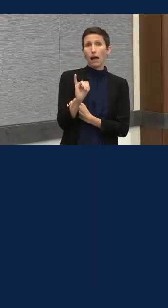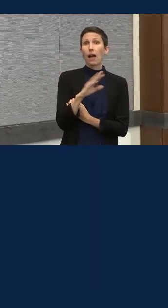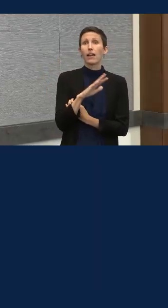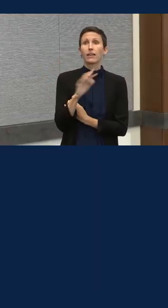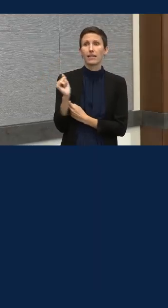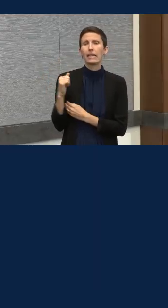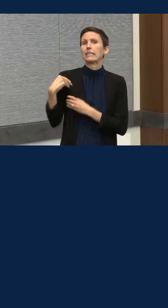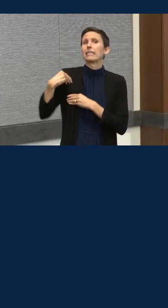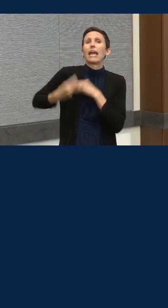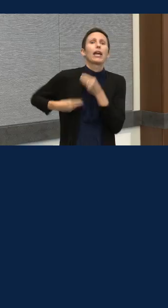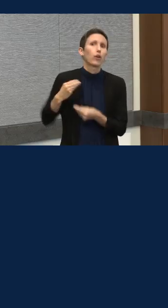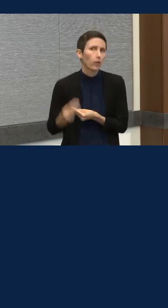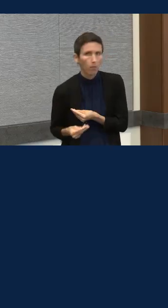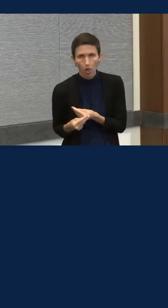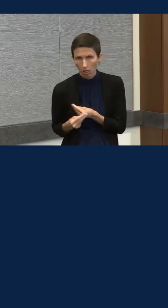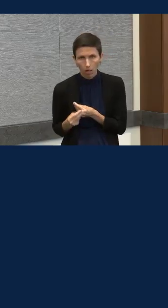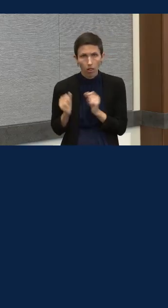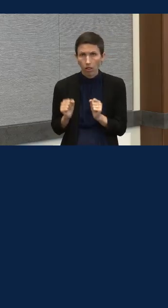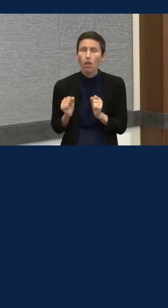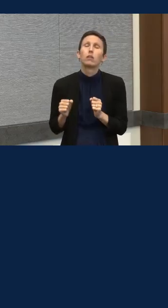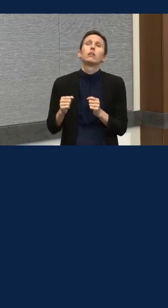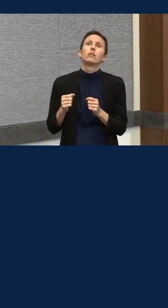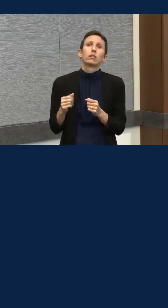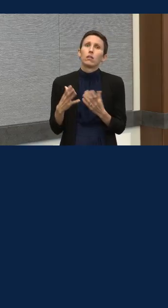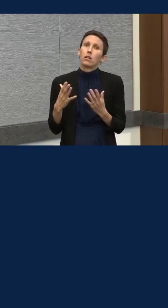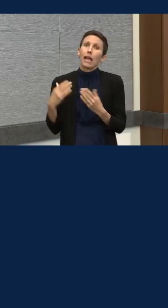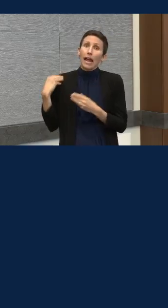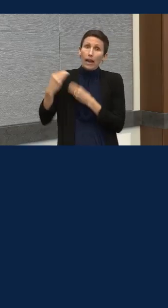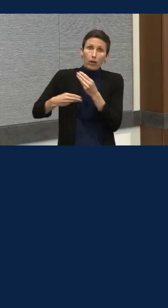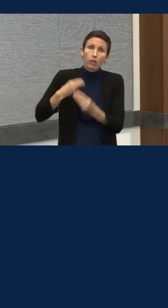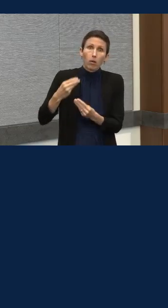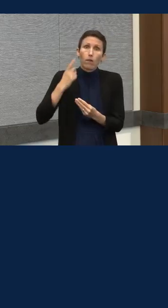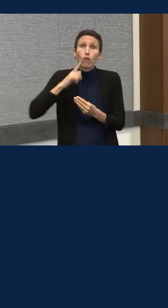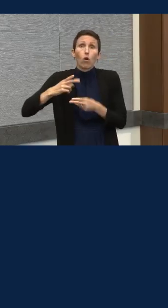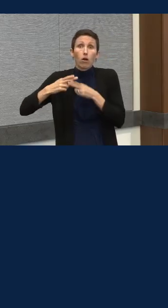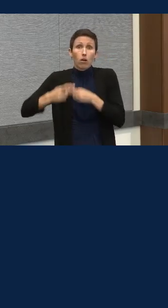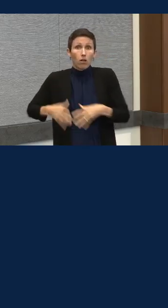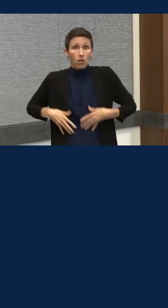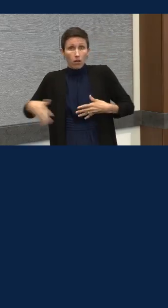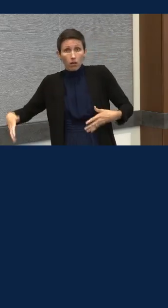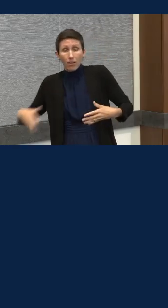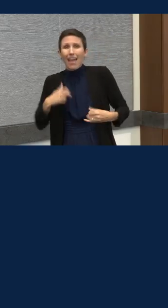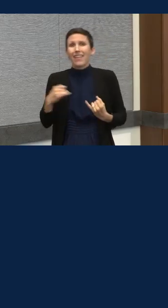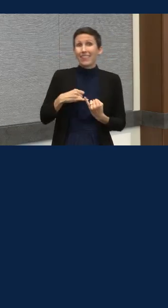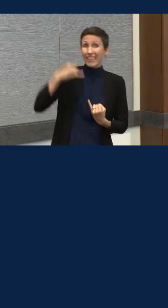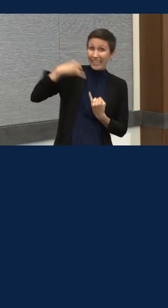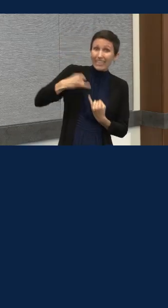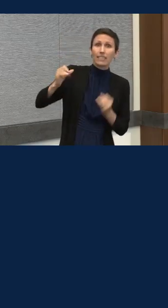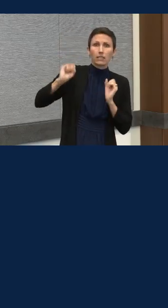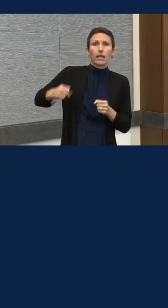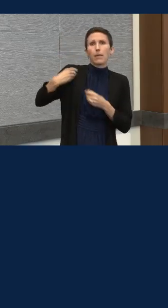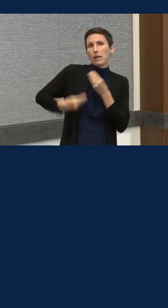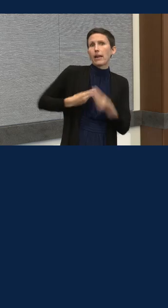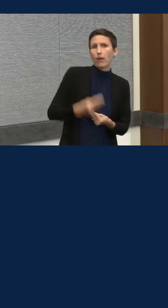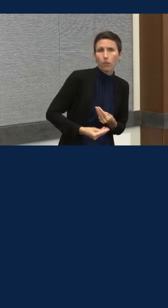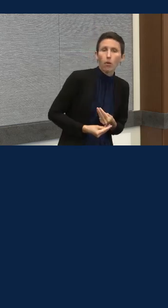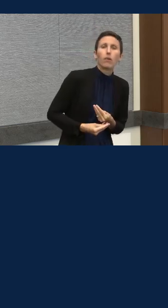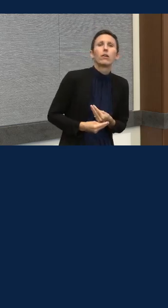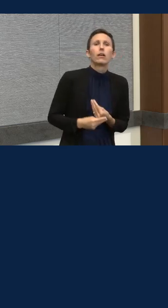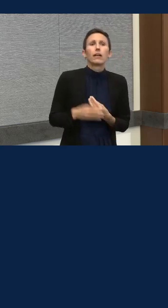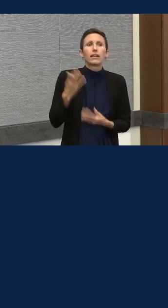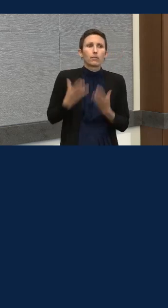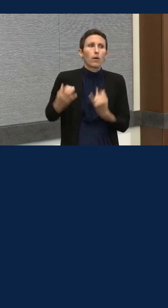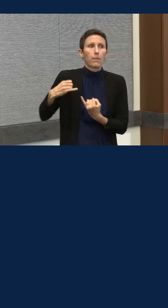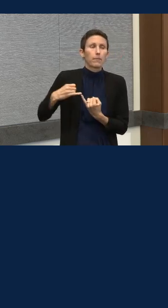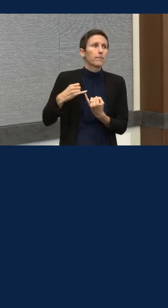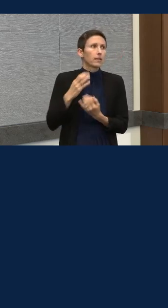heritable. It's very heritable on the high end, and leanness is also highly heritable. So it is probably a